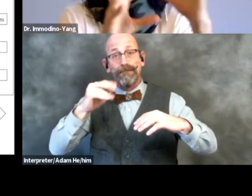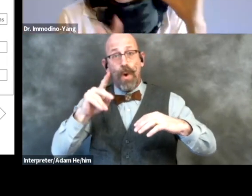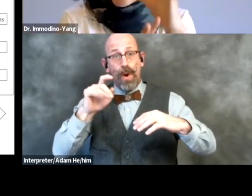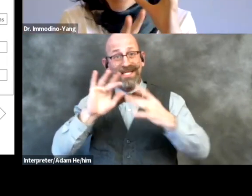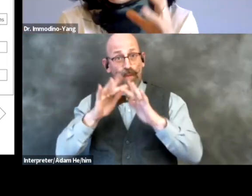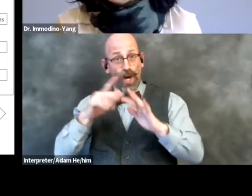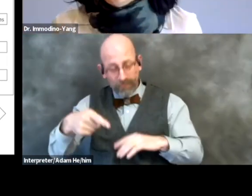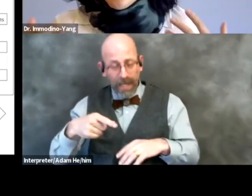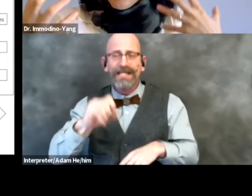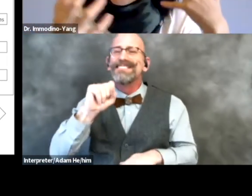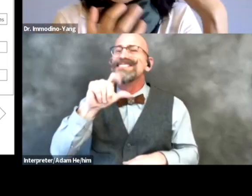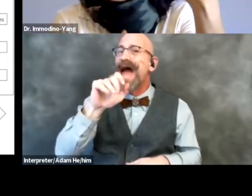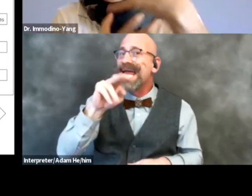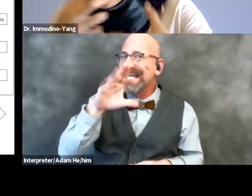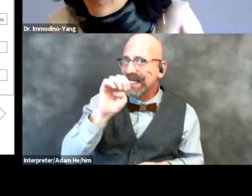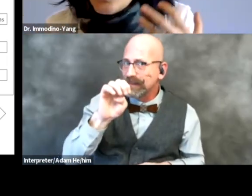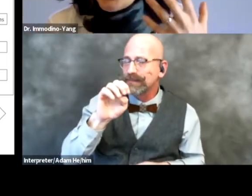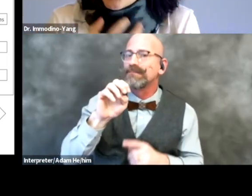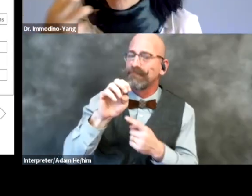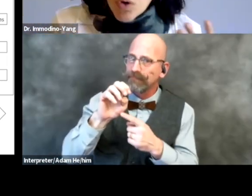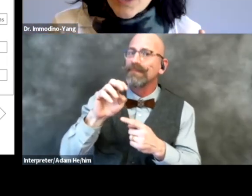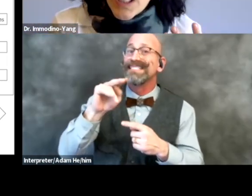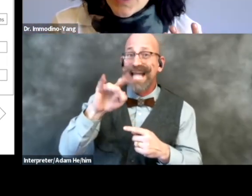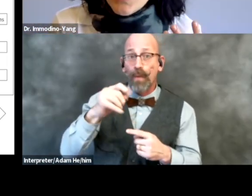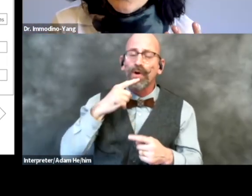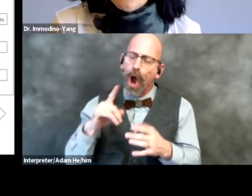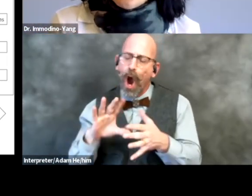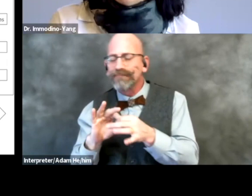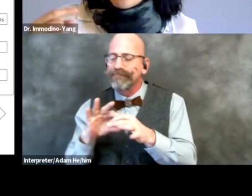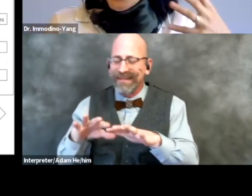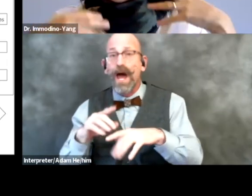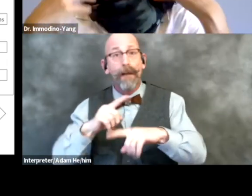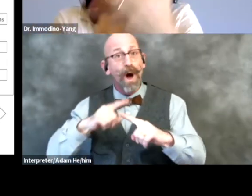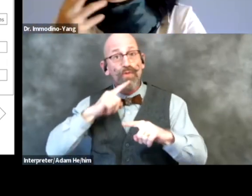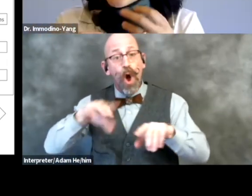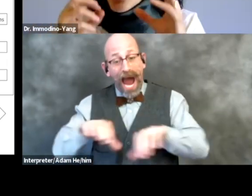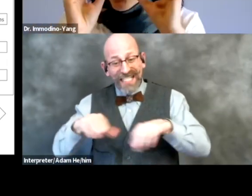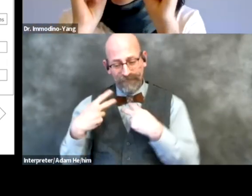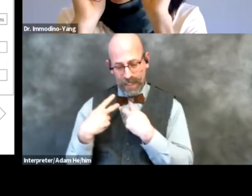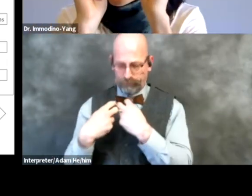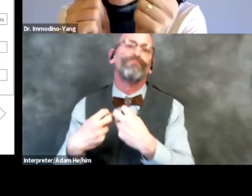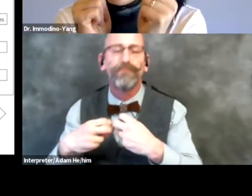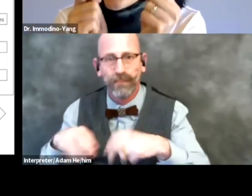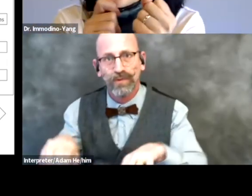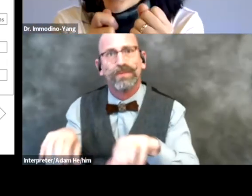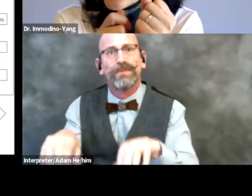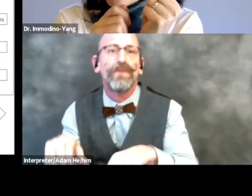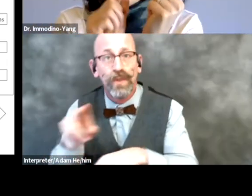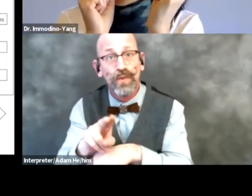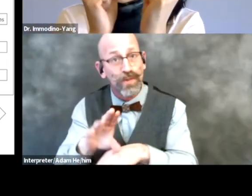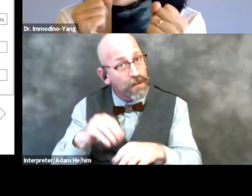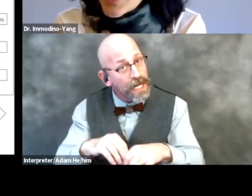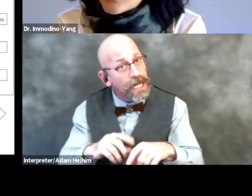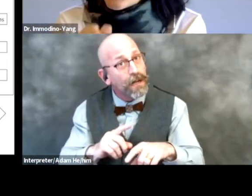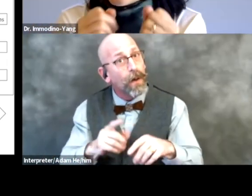those are not in this analysis, are being actively coordinated in ways that are in real